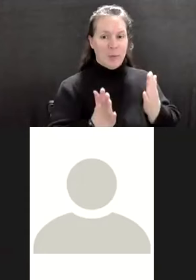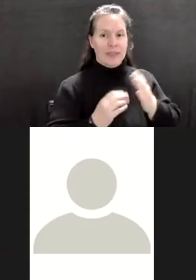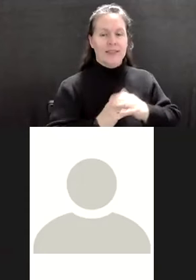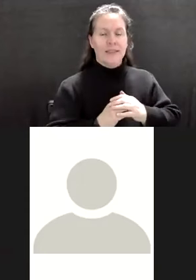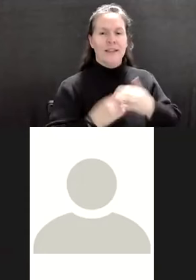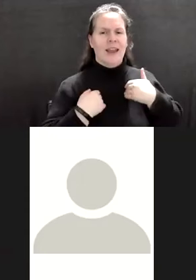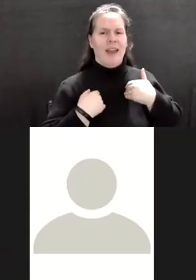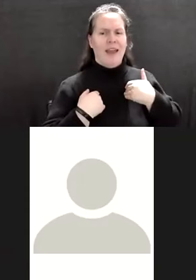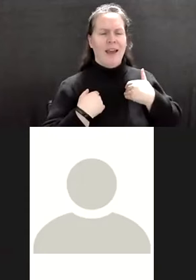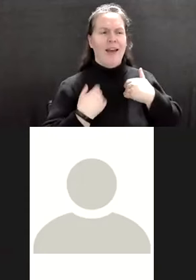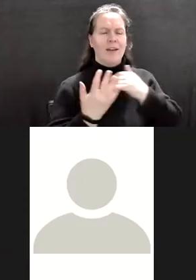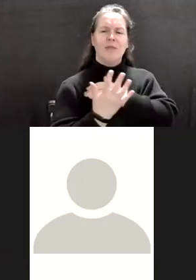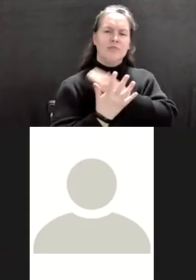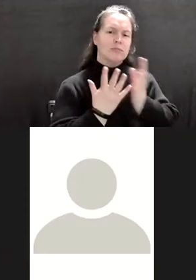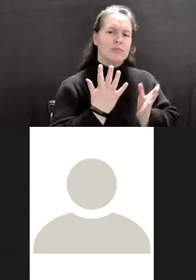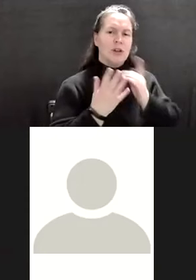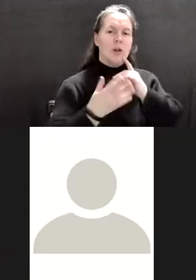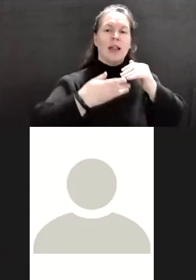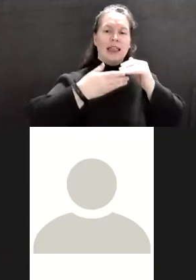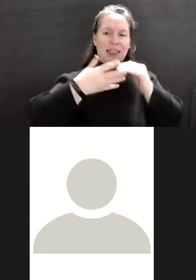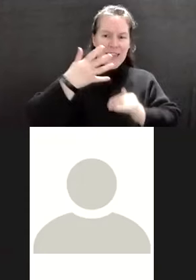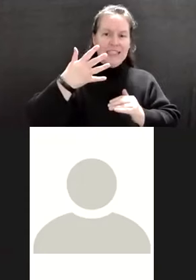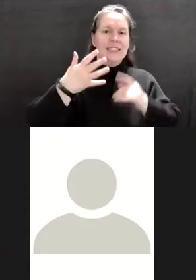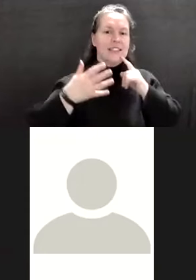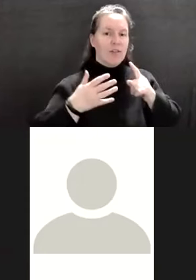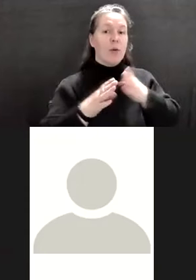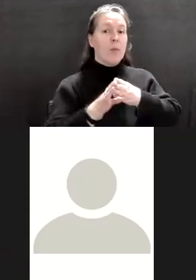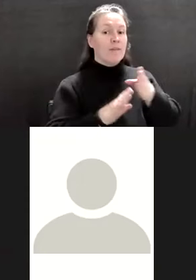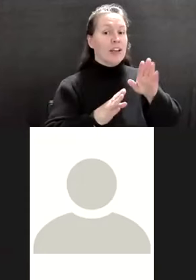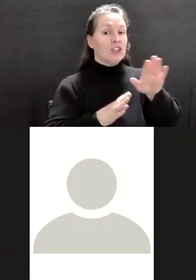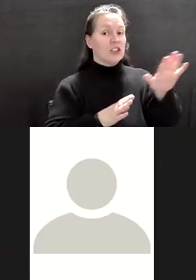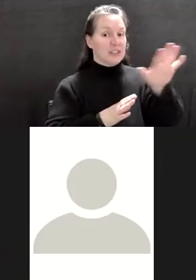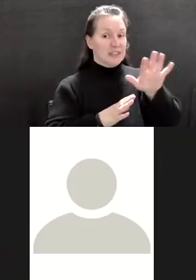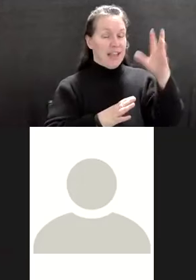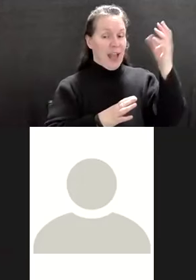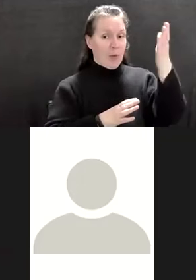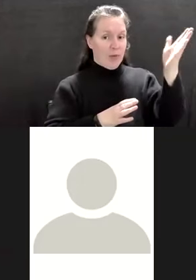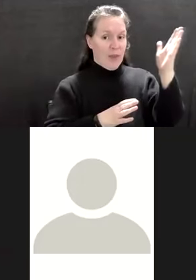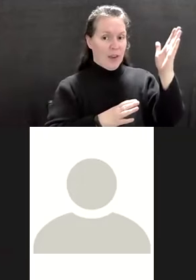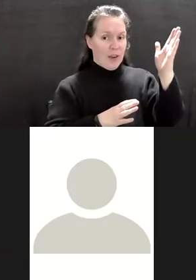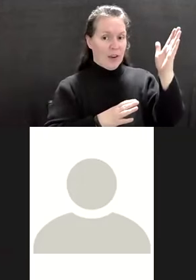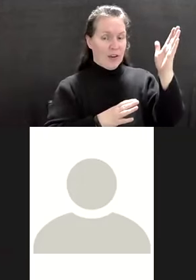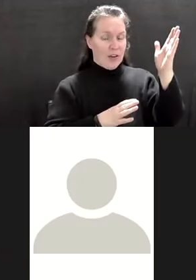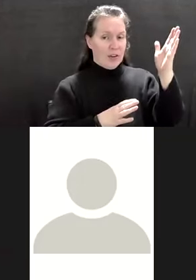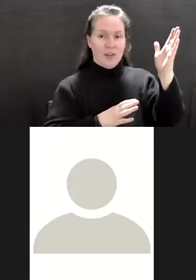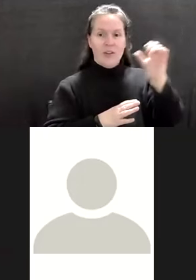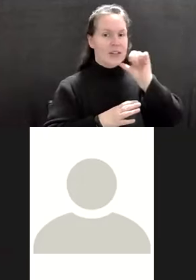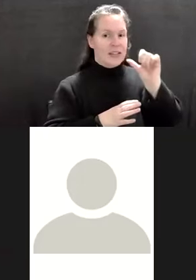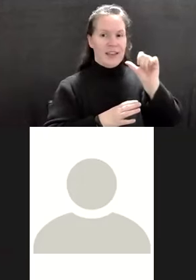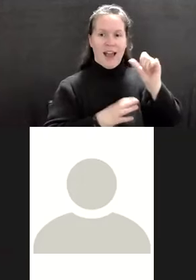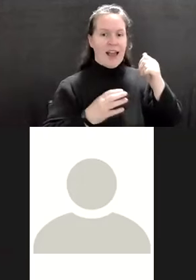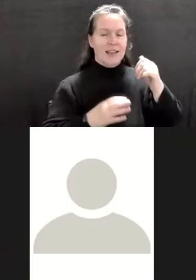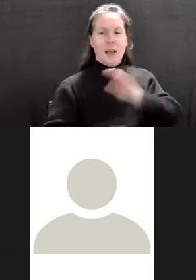There's a whole list of professions out there where they're not a board or commission,